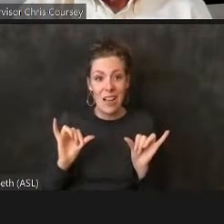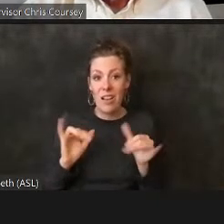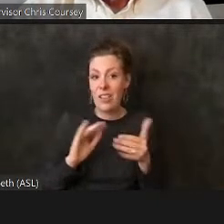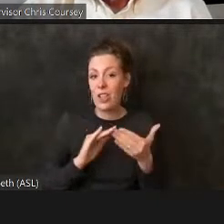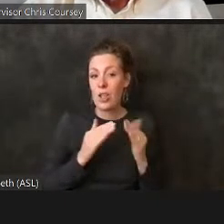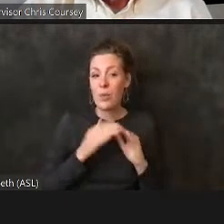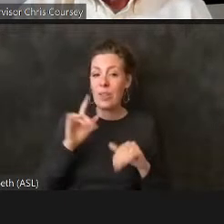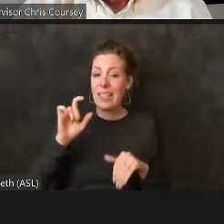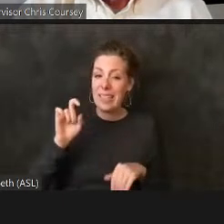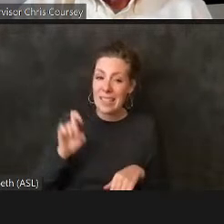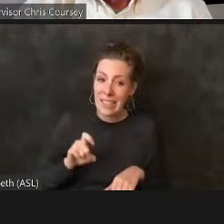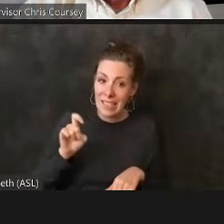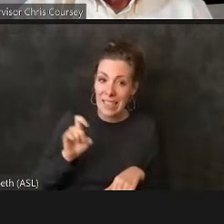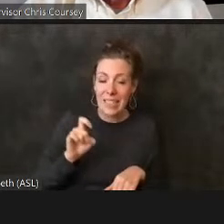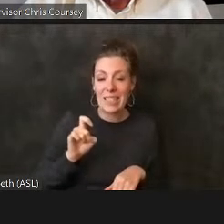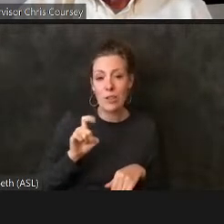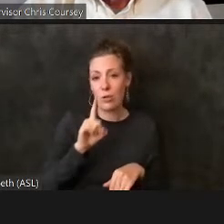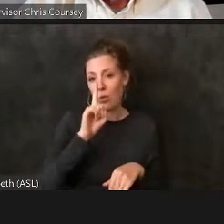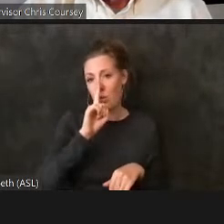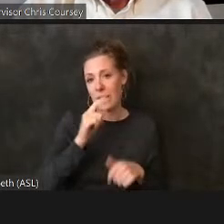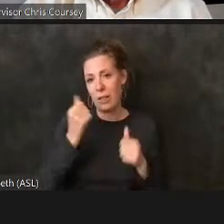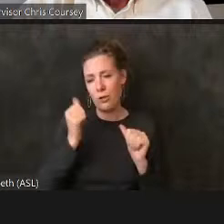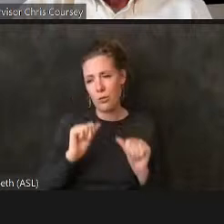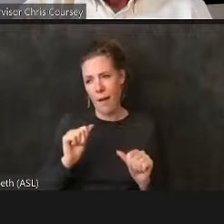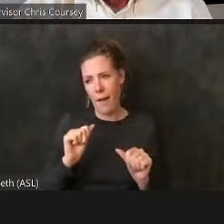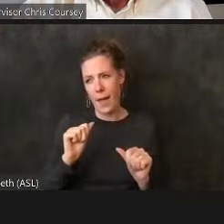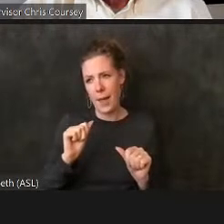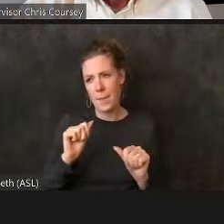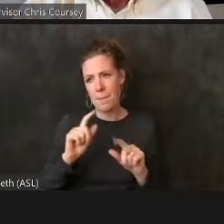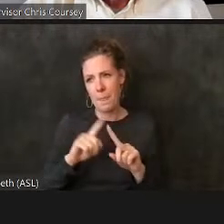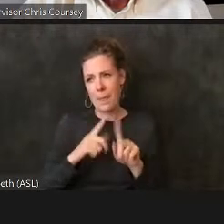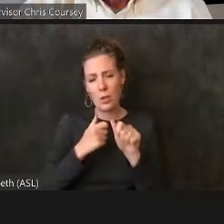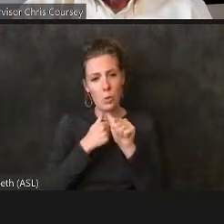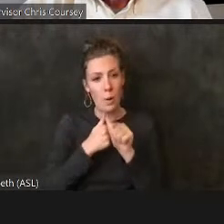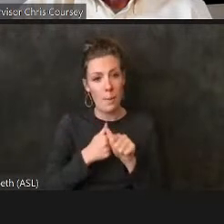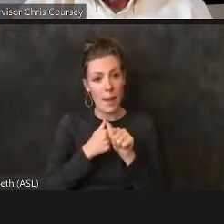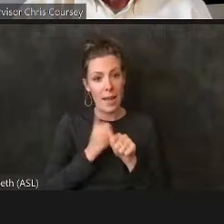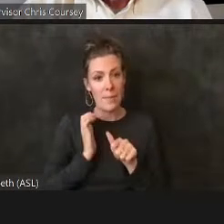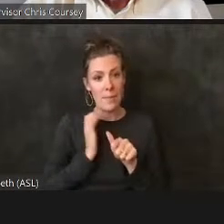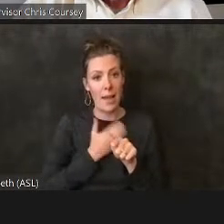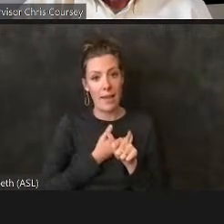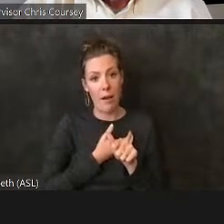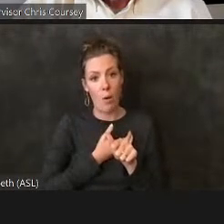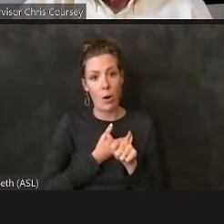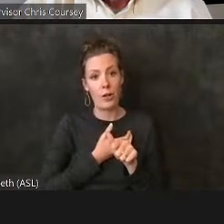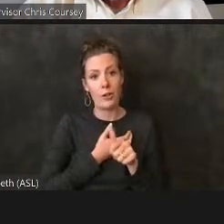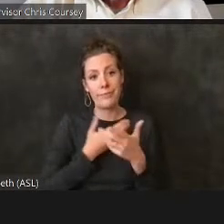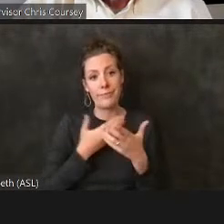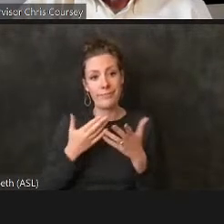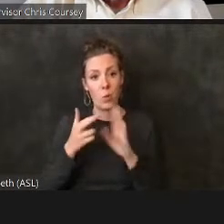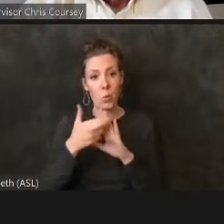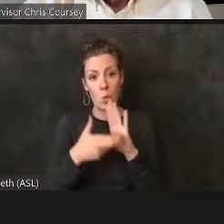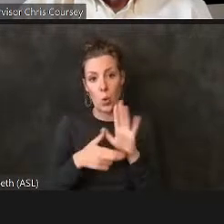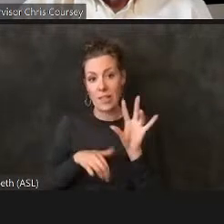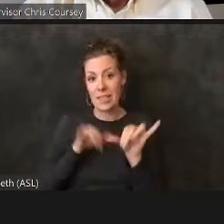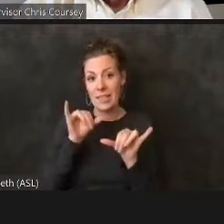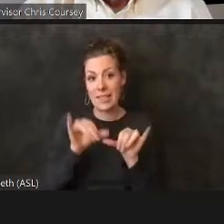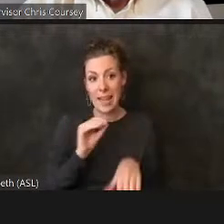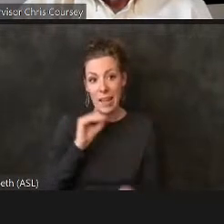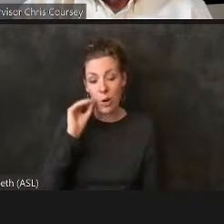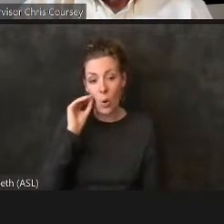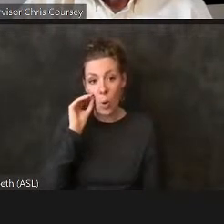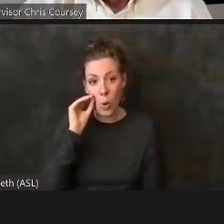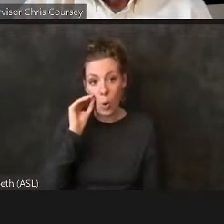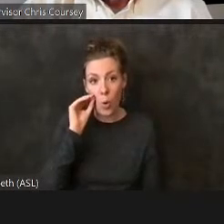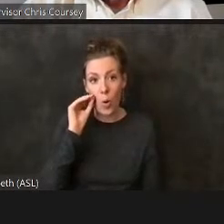needs to really try to abide by all of our mitigation measures, the stay home order from